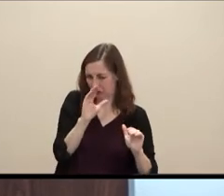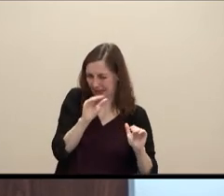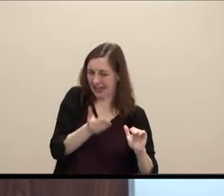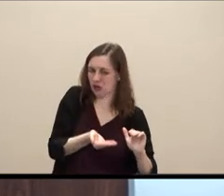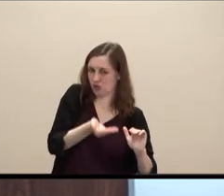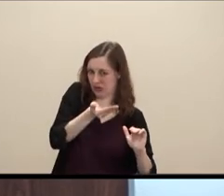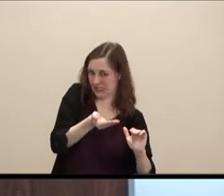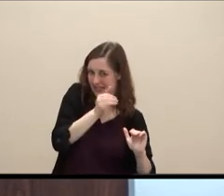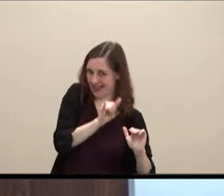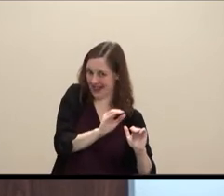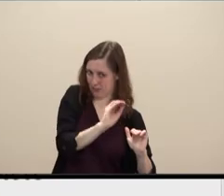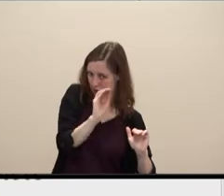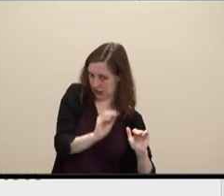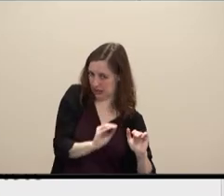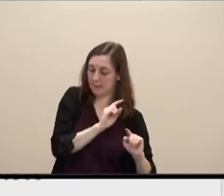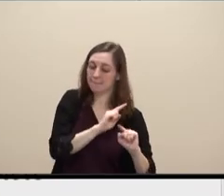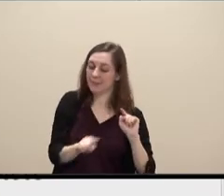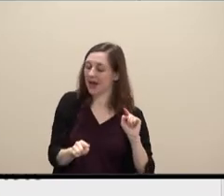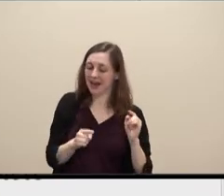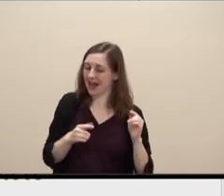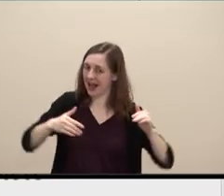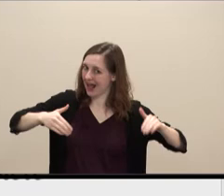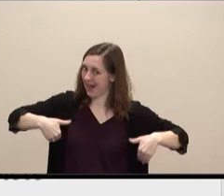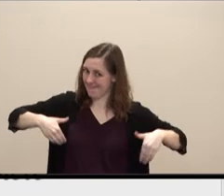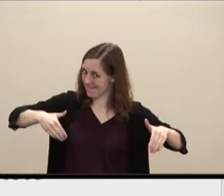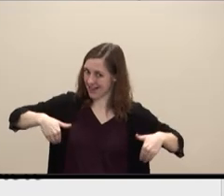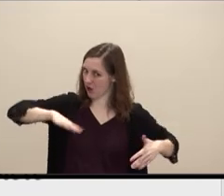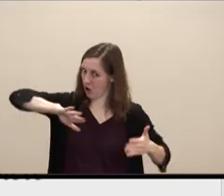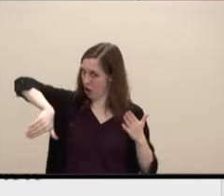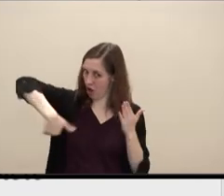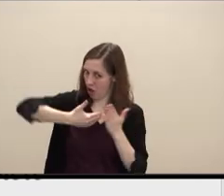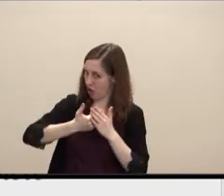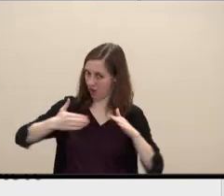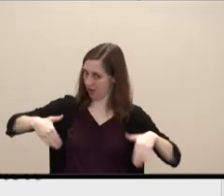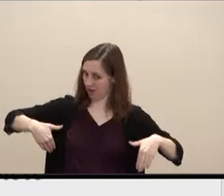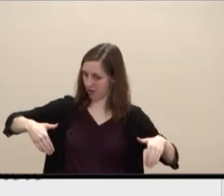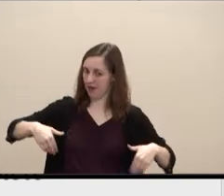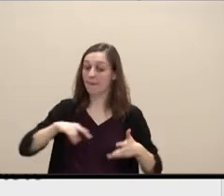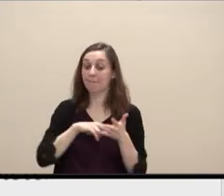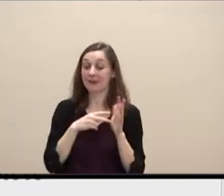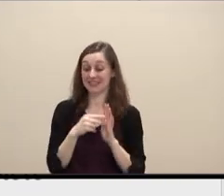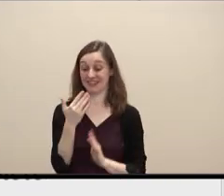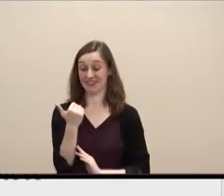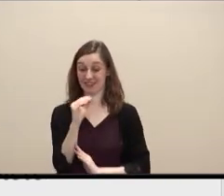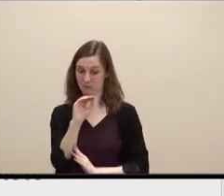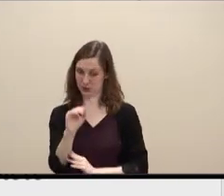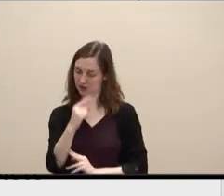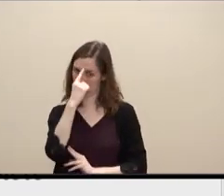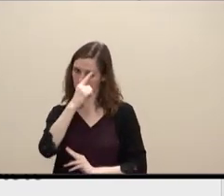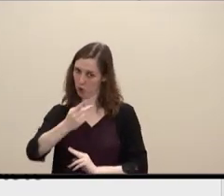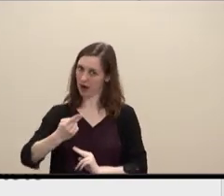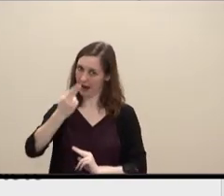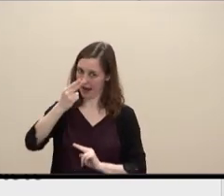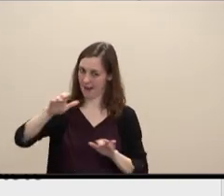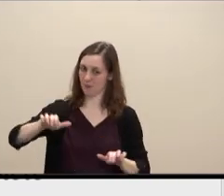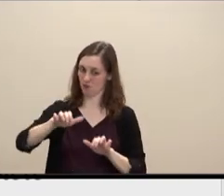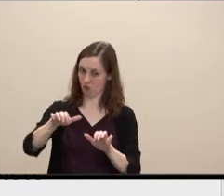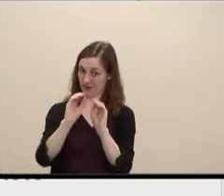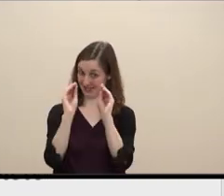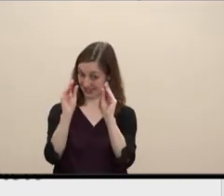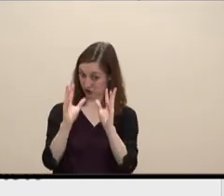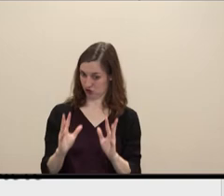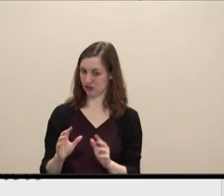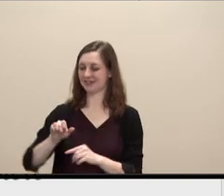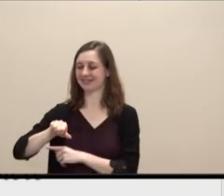phase three, we're going to still allot 15% to other high-performing teachers, and then 10% will remain